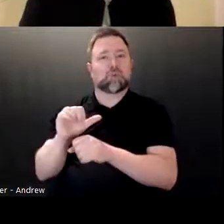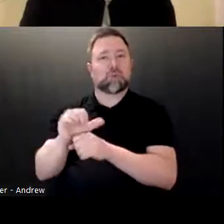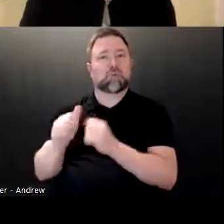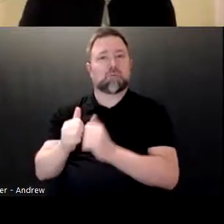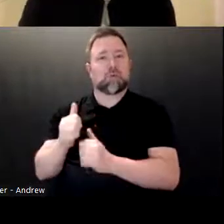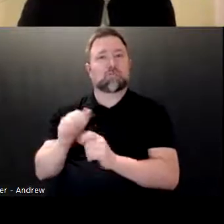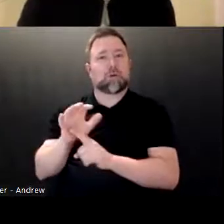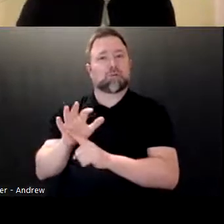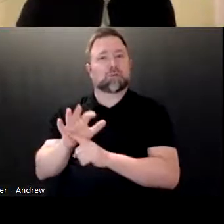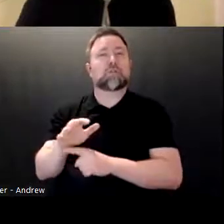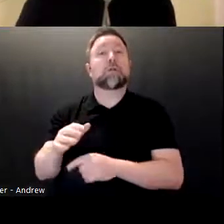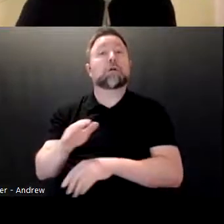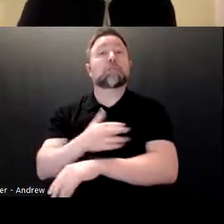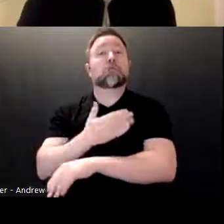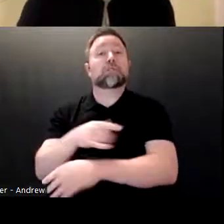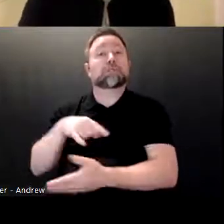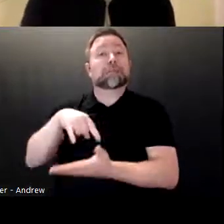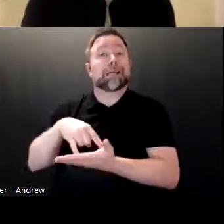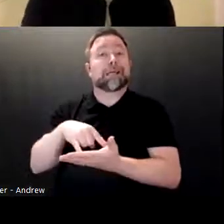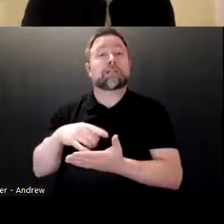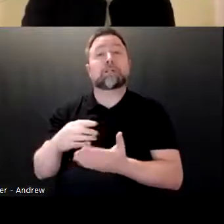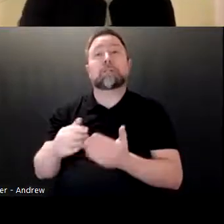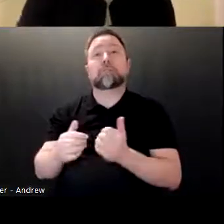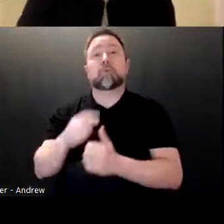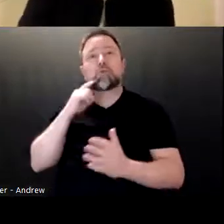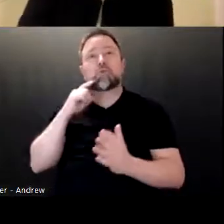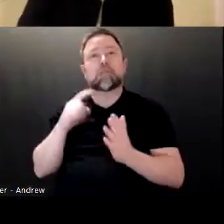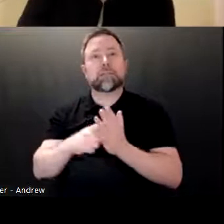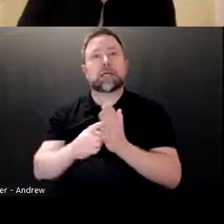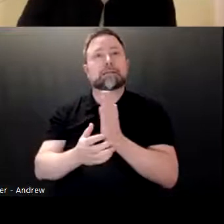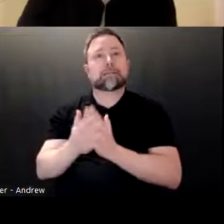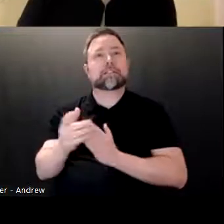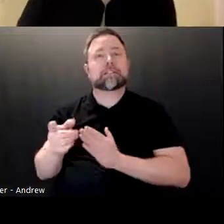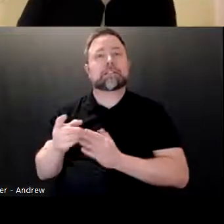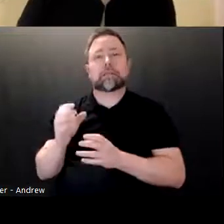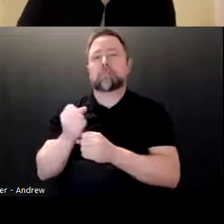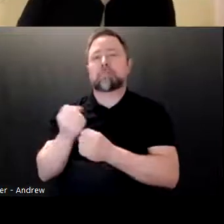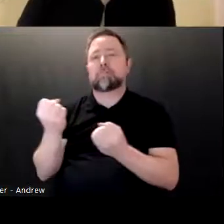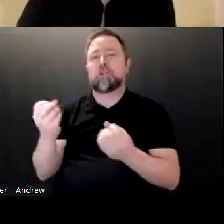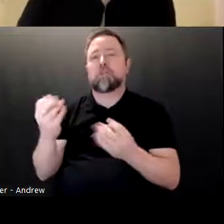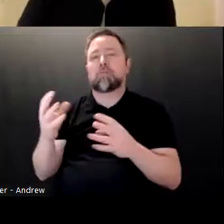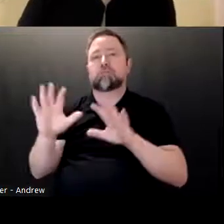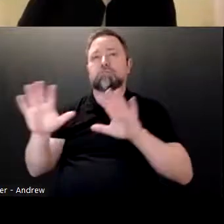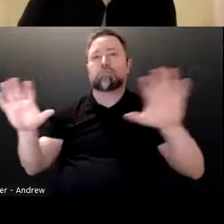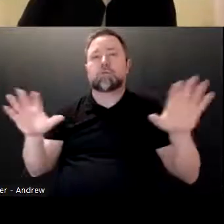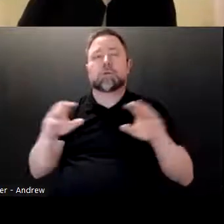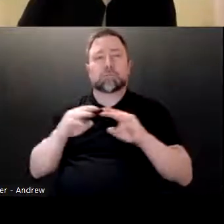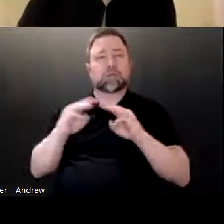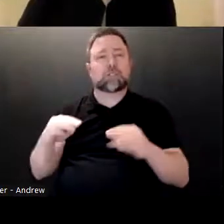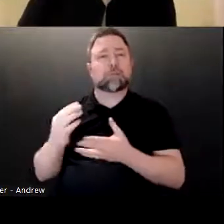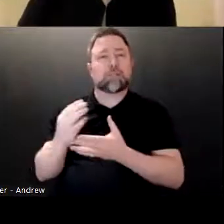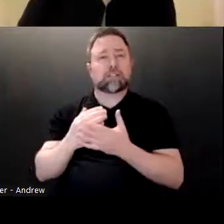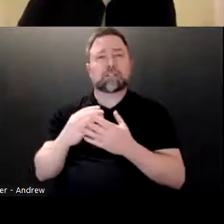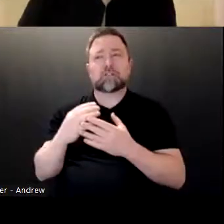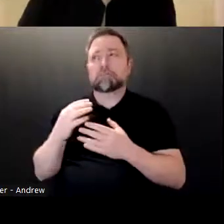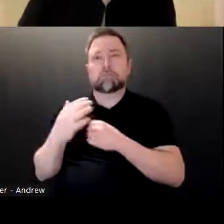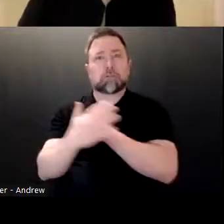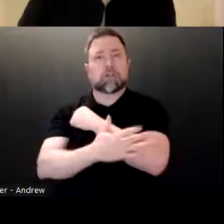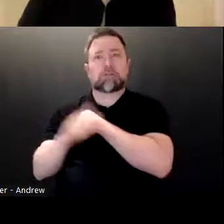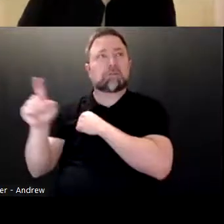his furniture. So the designs that I'm showing here, the three-legged stools and the music stand, are